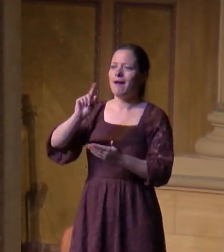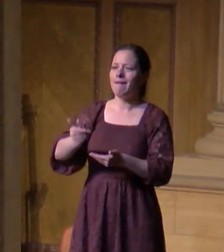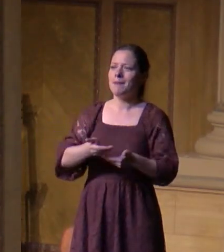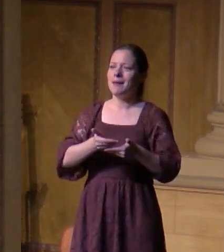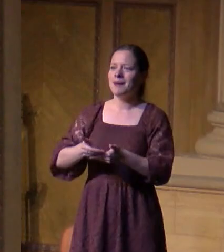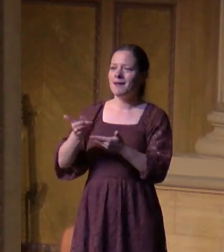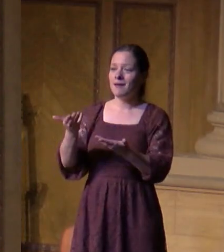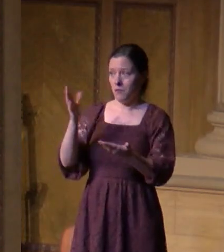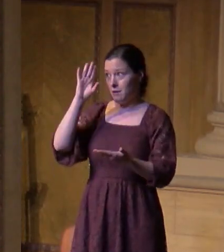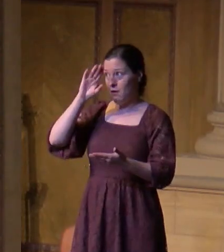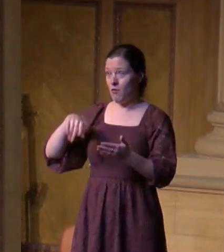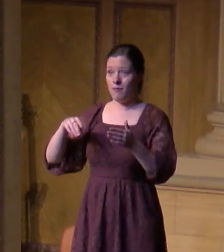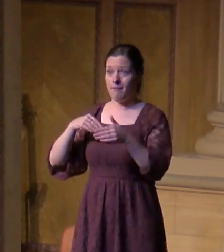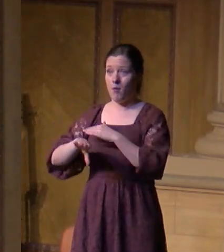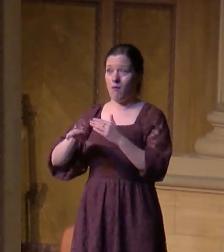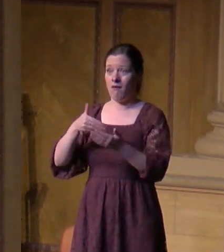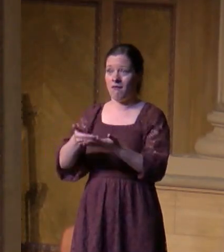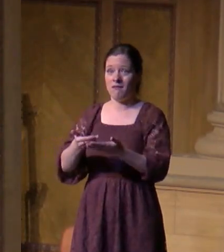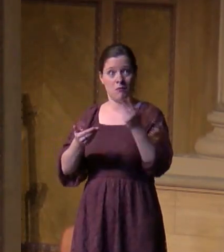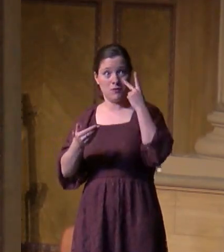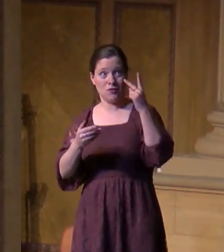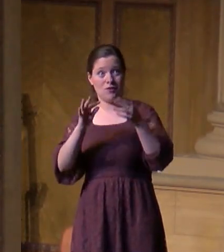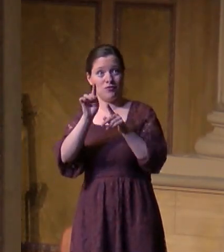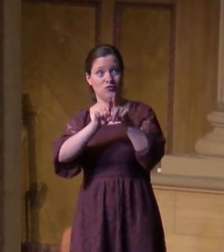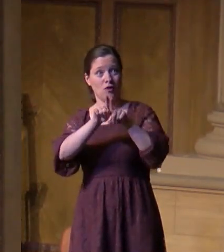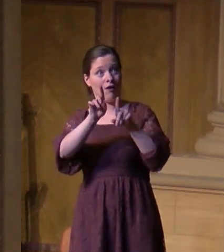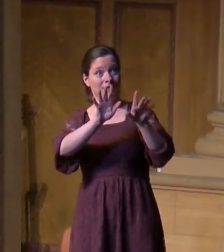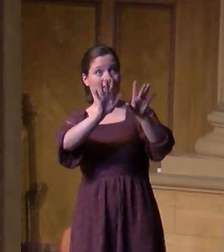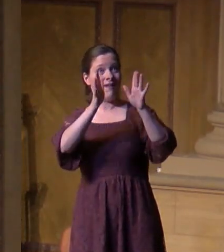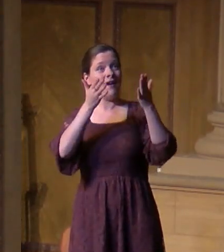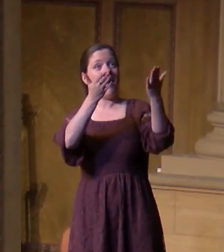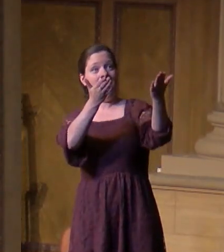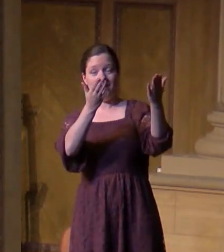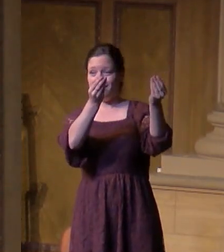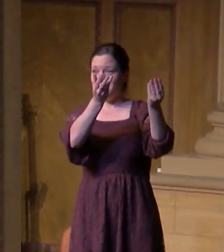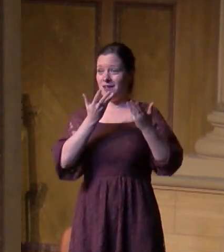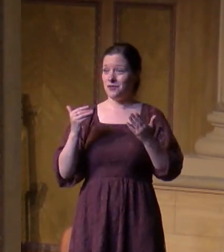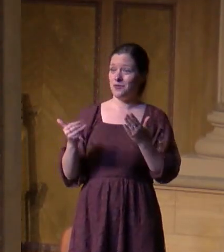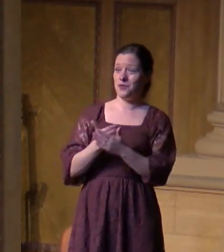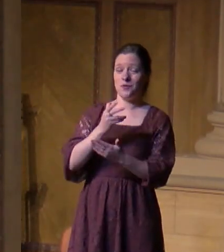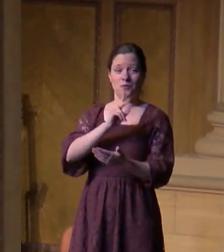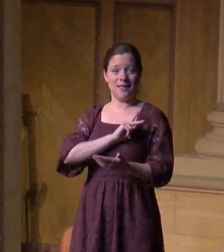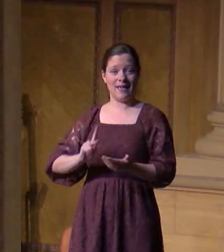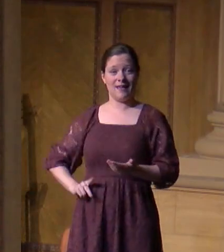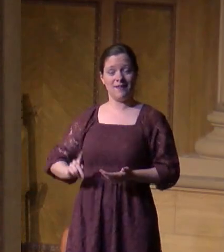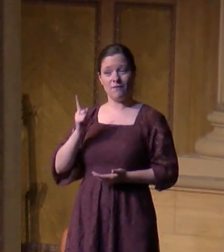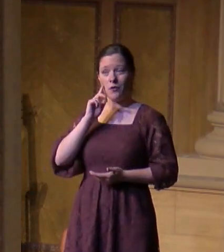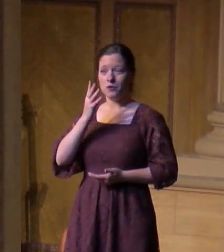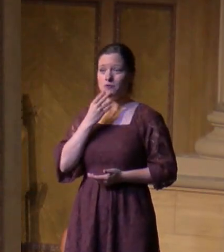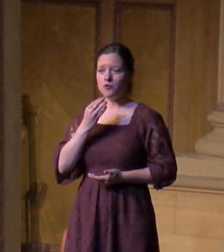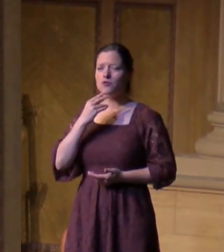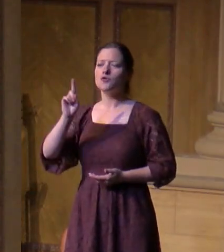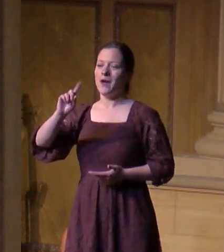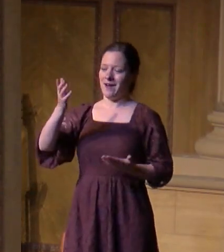we know that he's born we know this is happening the star told us that there's a new king of the Jews that's here so where is he